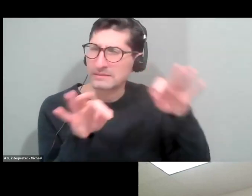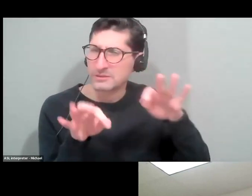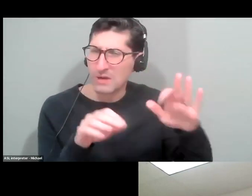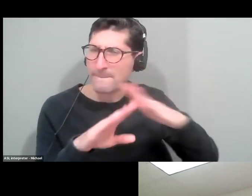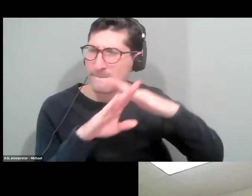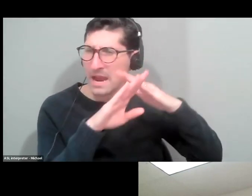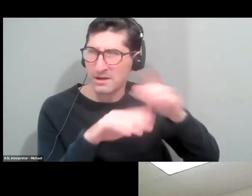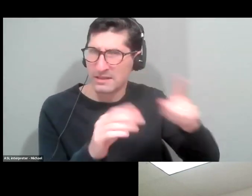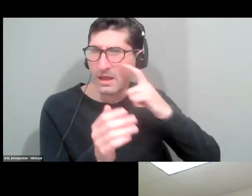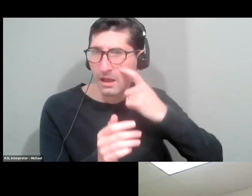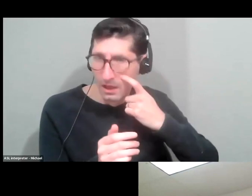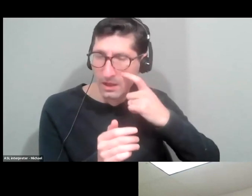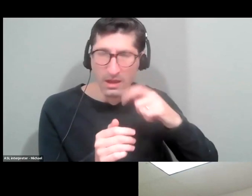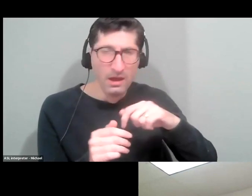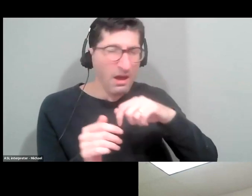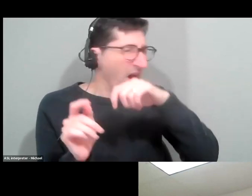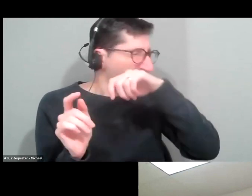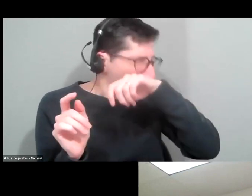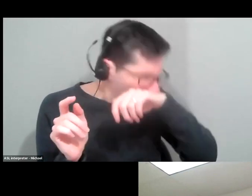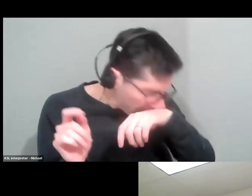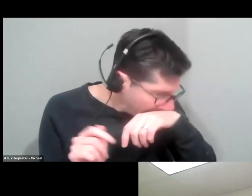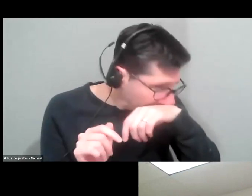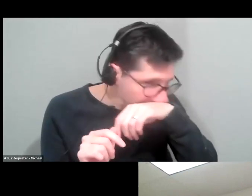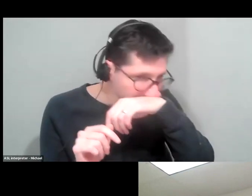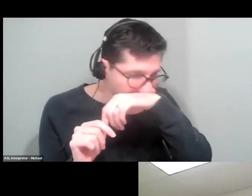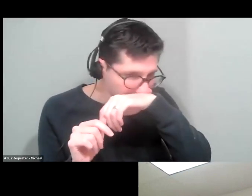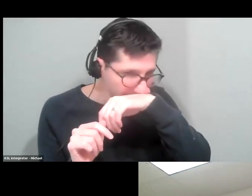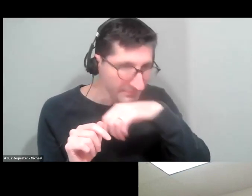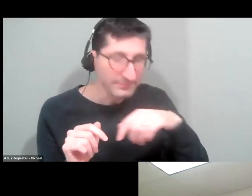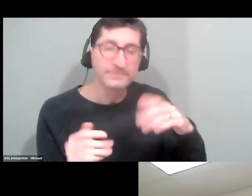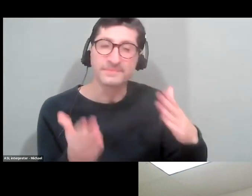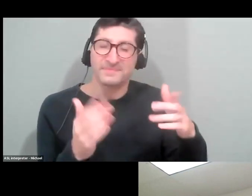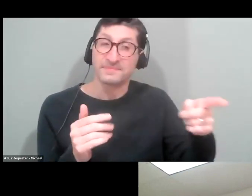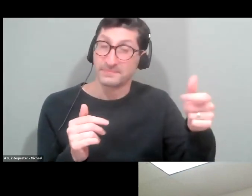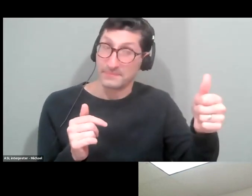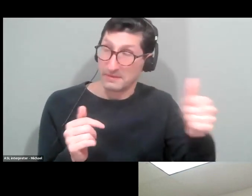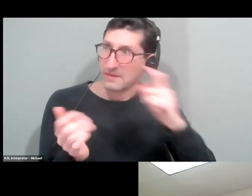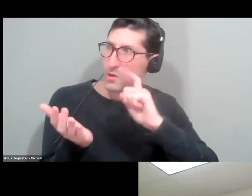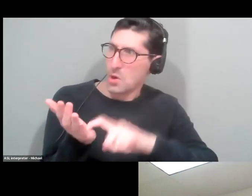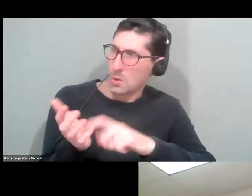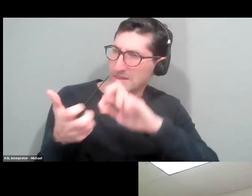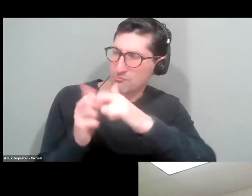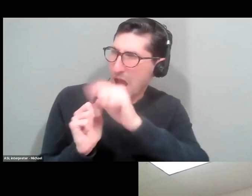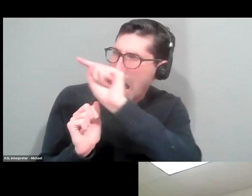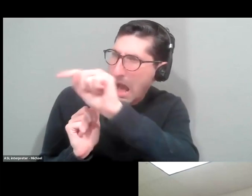that or issues that they've seen other people, voters, encounter